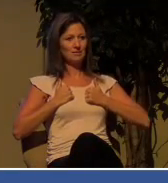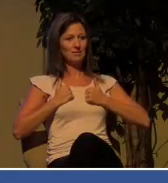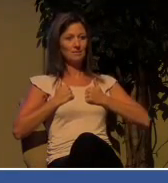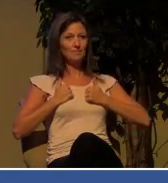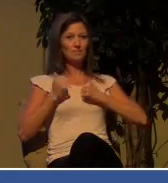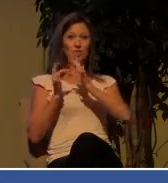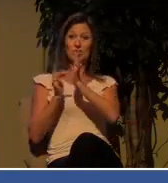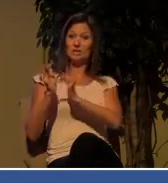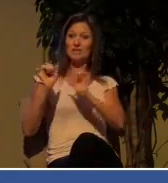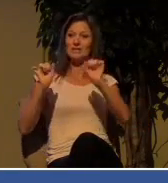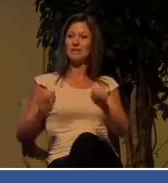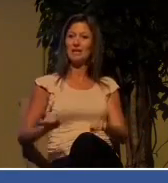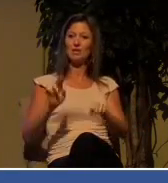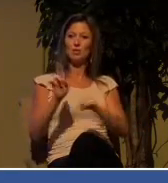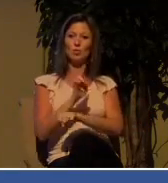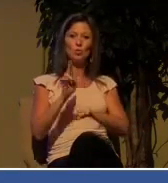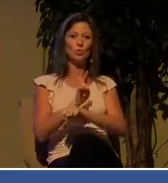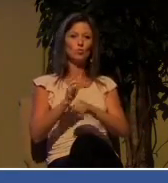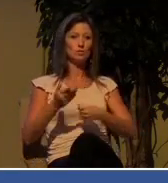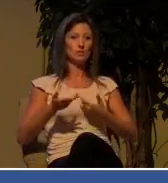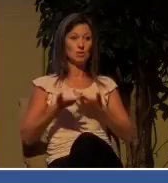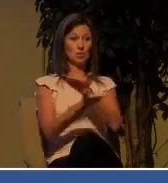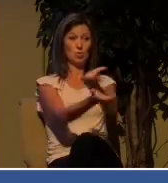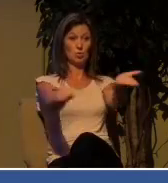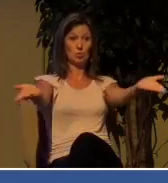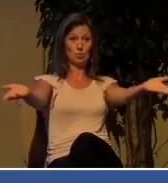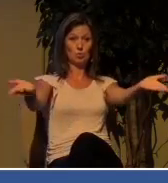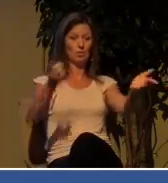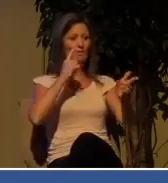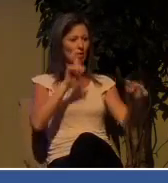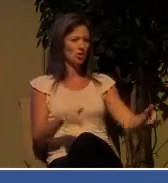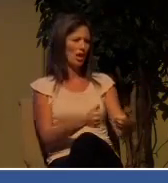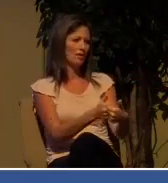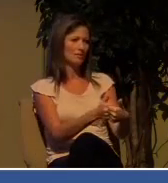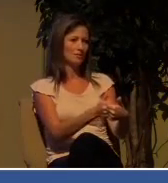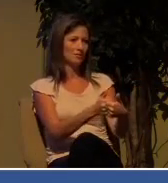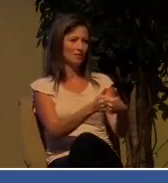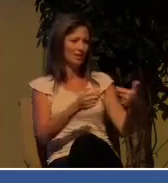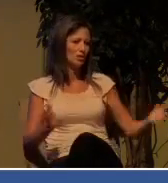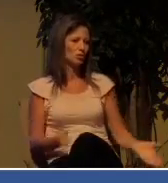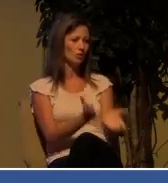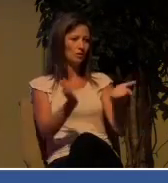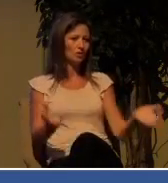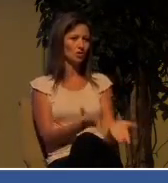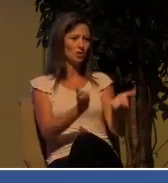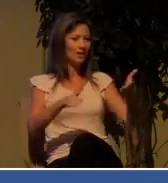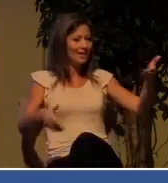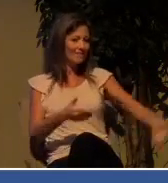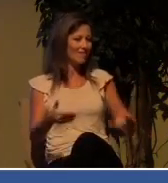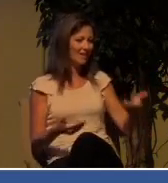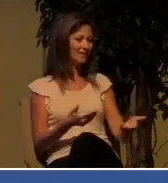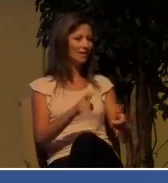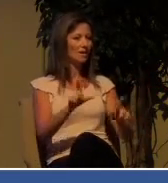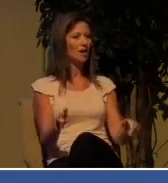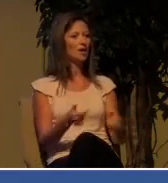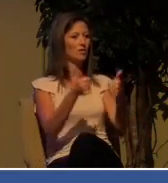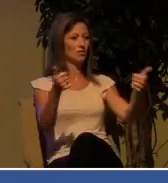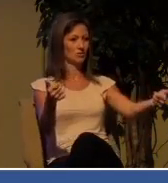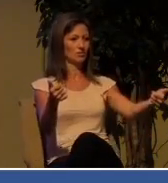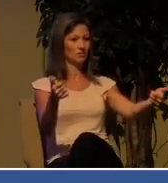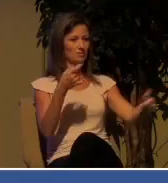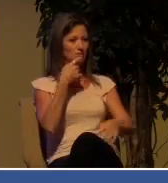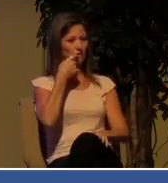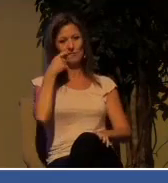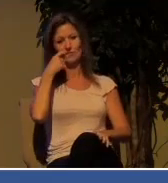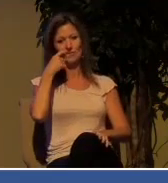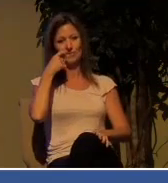Jesus can use that to challenge, to encourage, to invite, to draw others. It's not